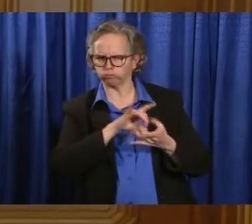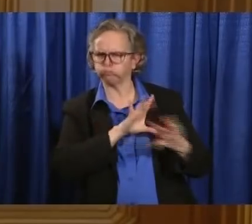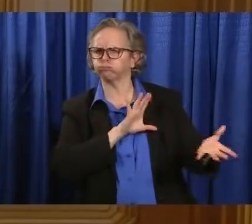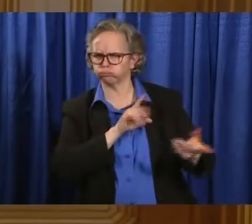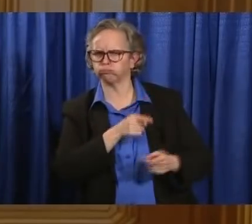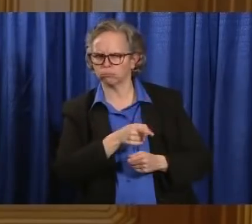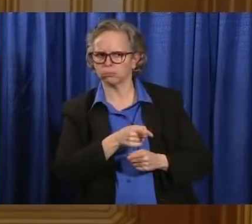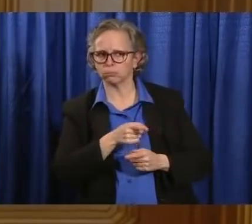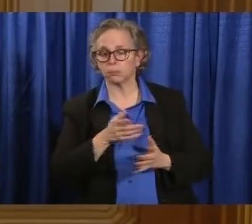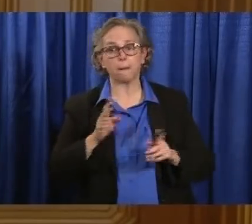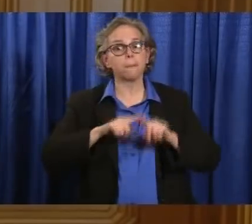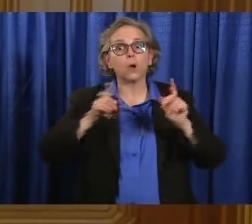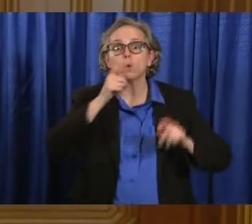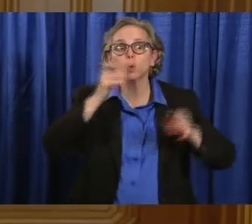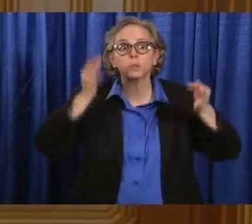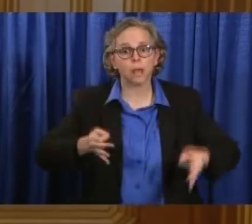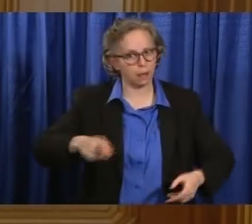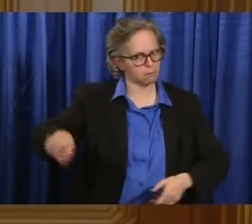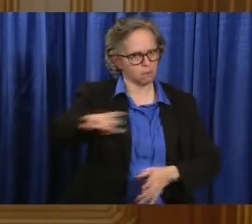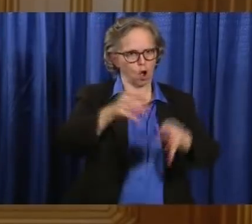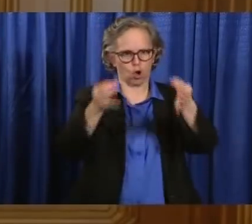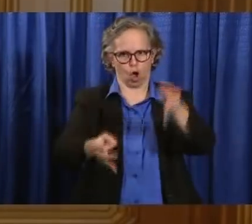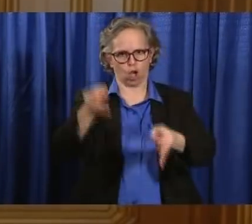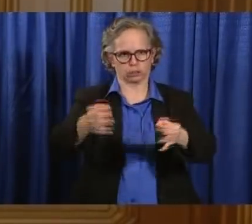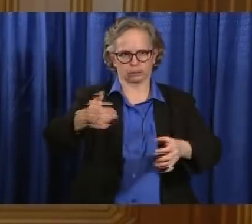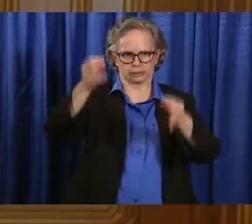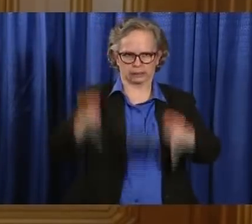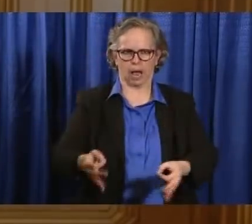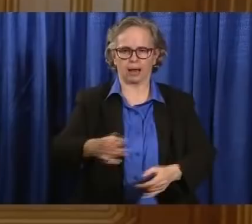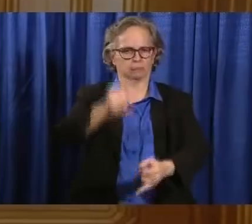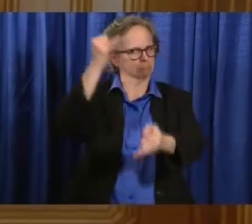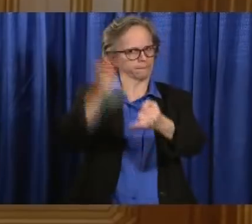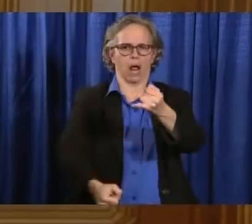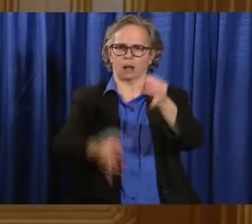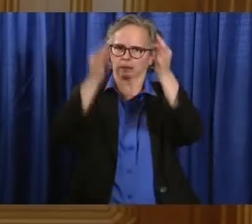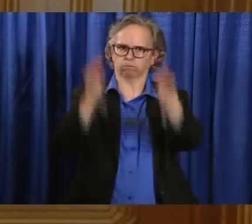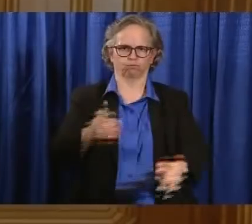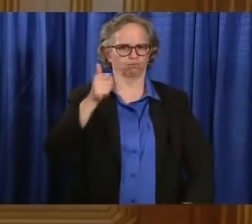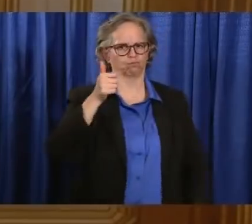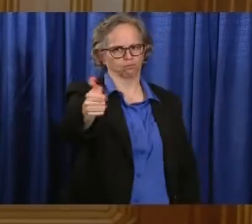that court to have the final say in these cases. Thank you.